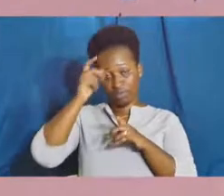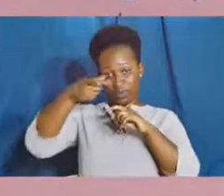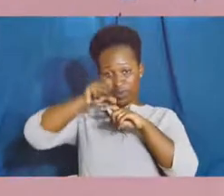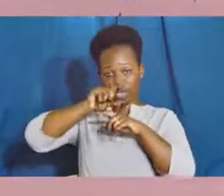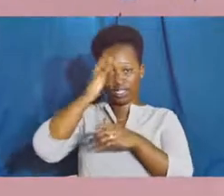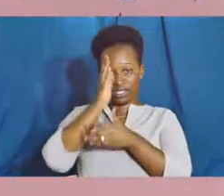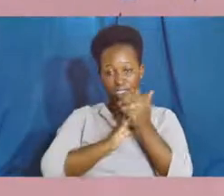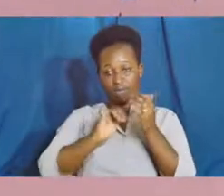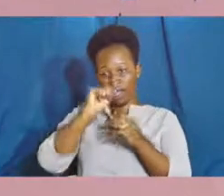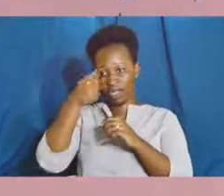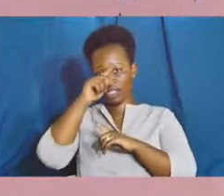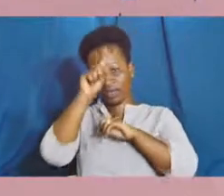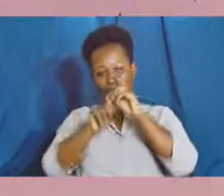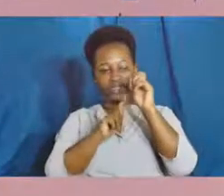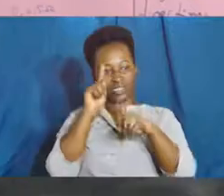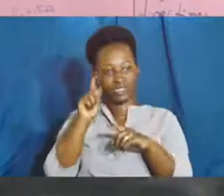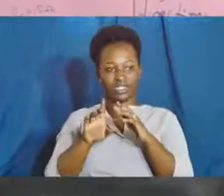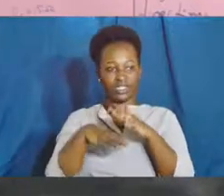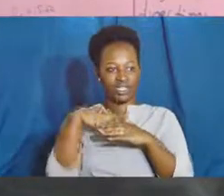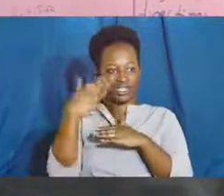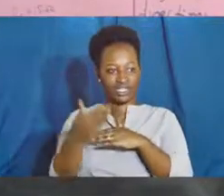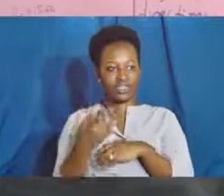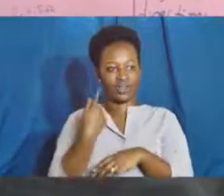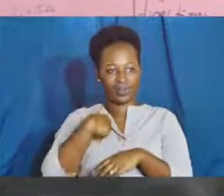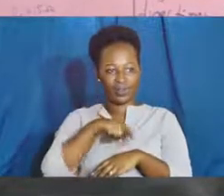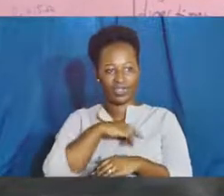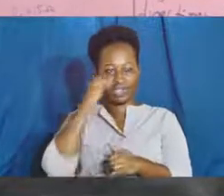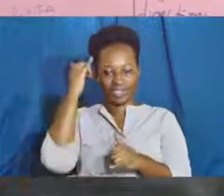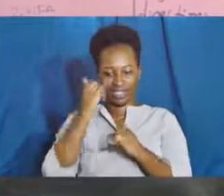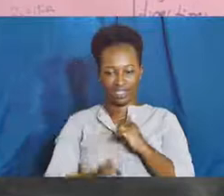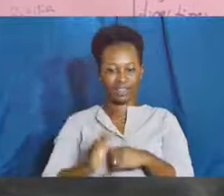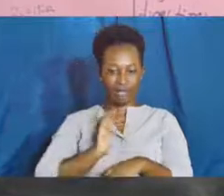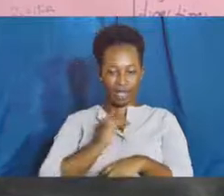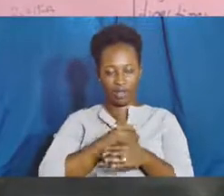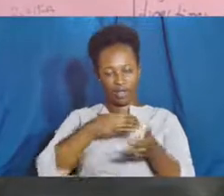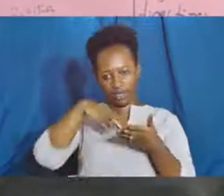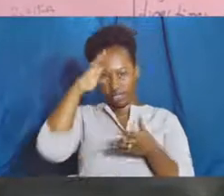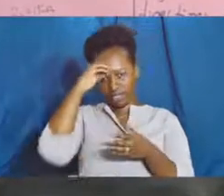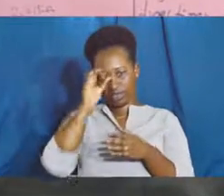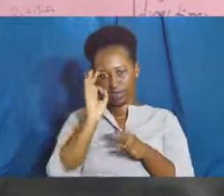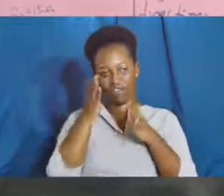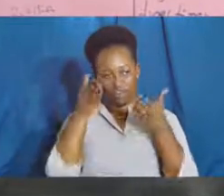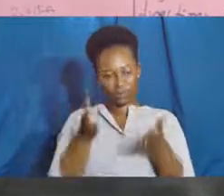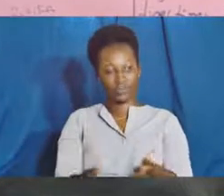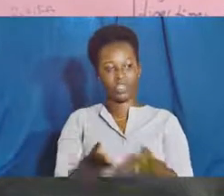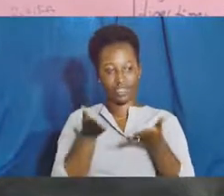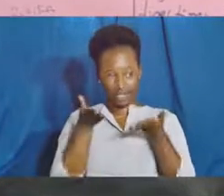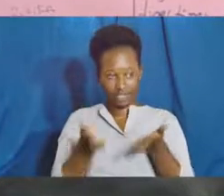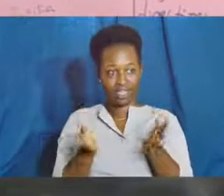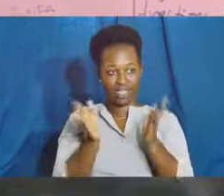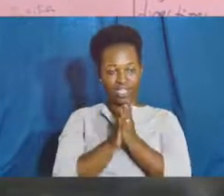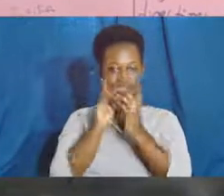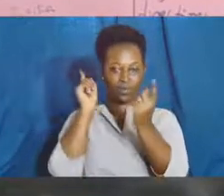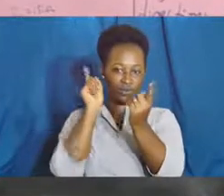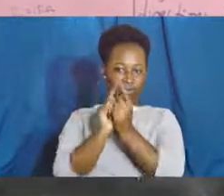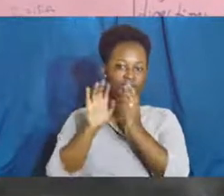other questions. Then we end up our lesson of today here and to meet again by